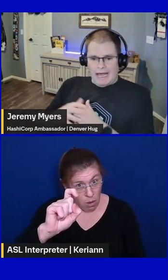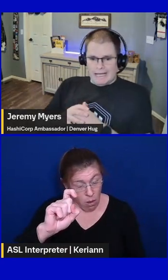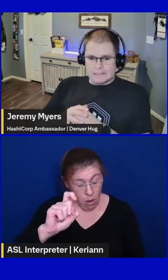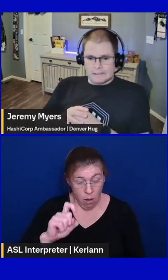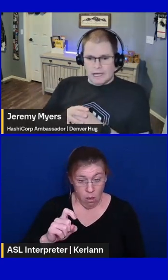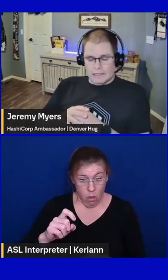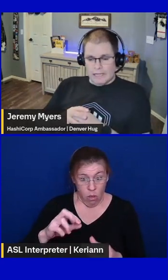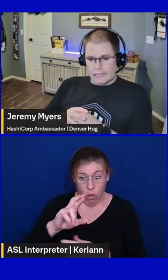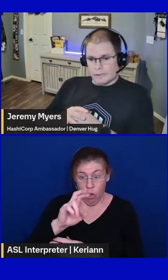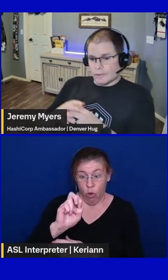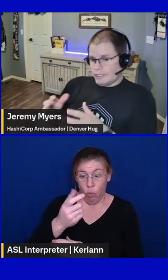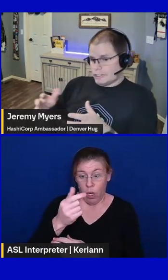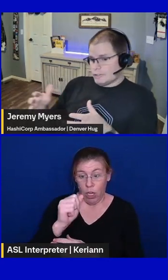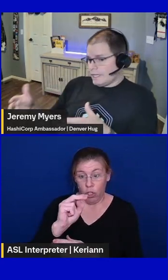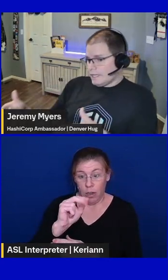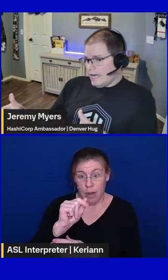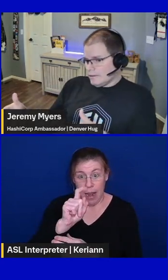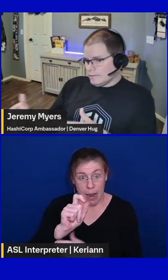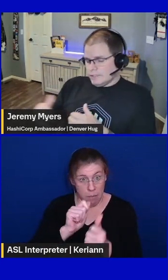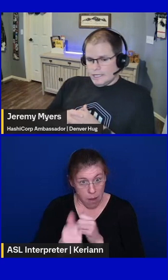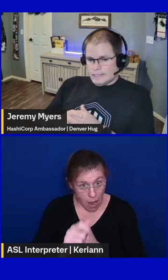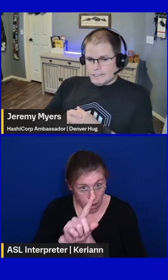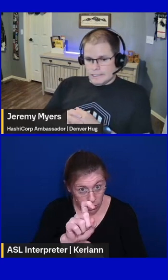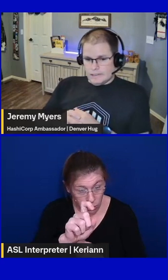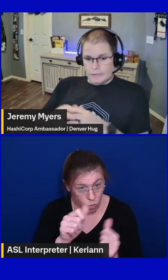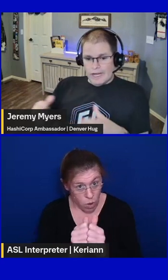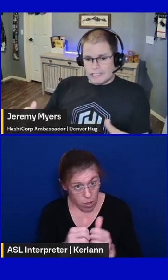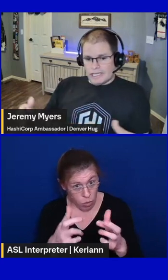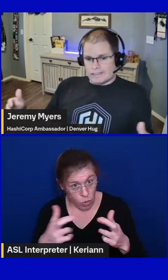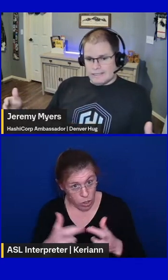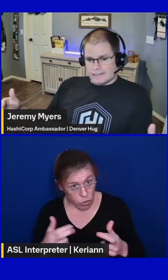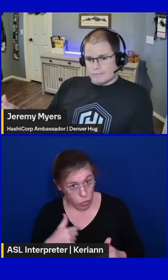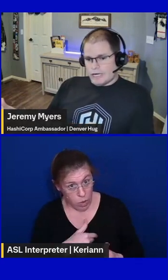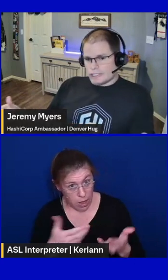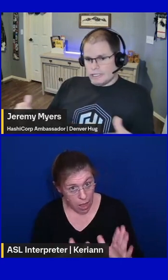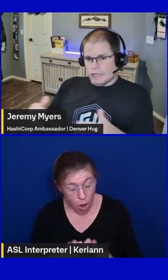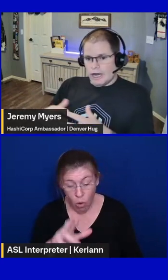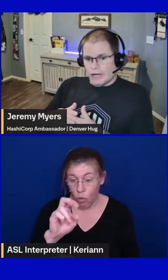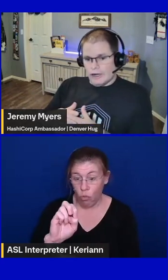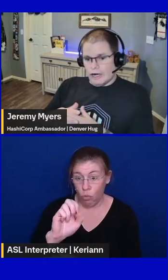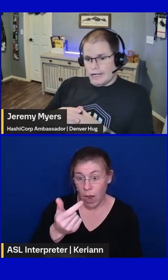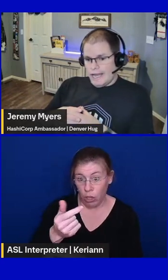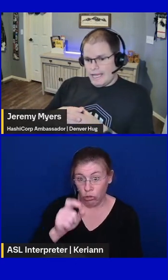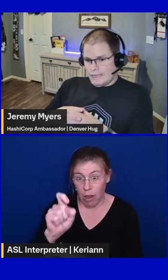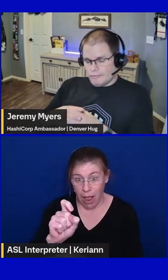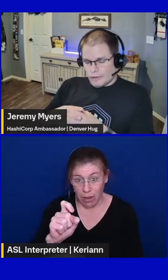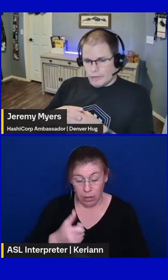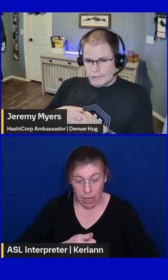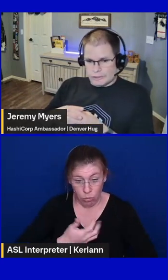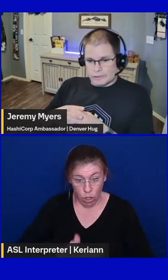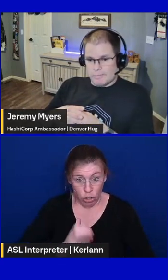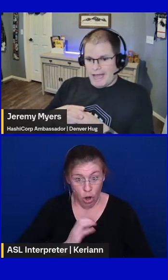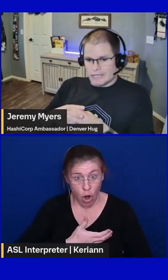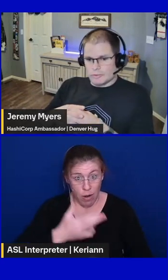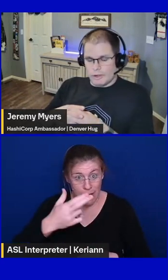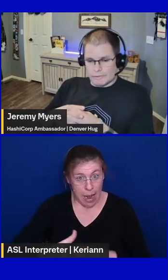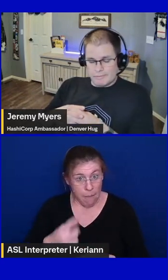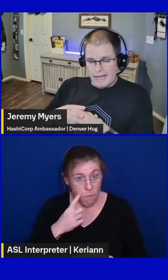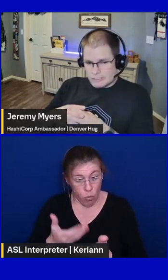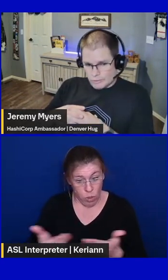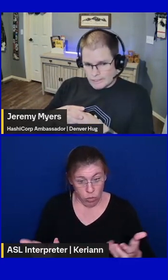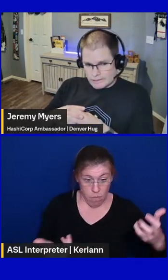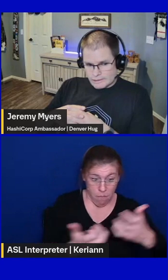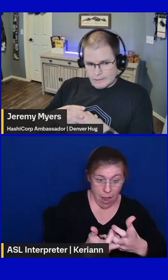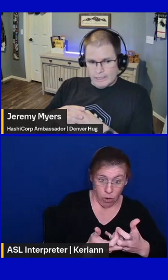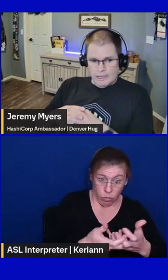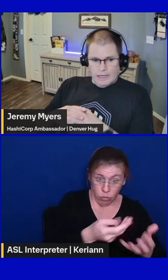region they pass align with the regions we allow? Did the regex expression on our name for our resource match what was